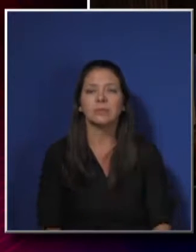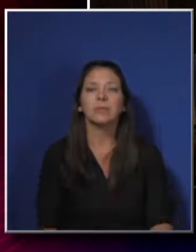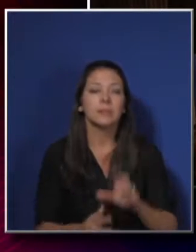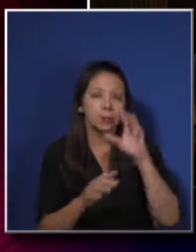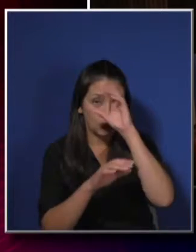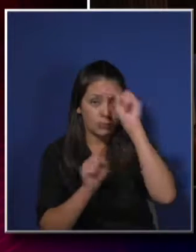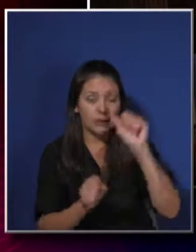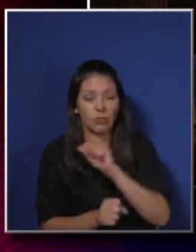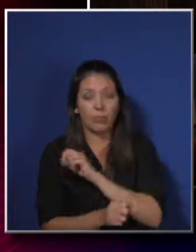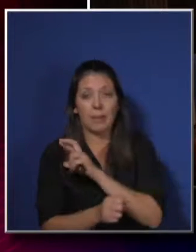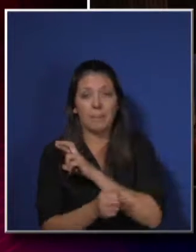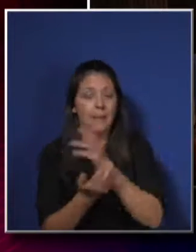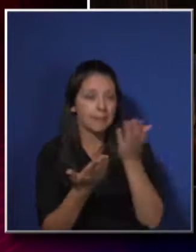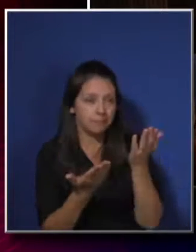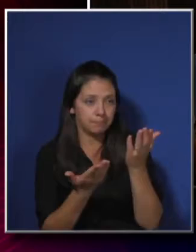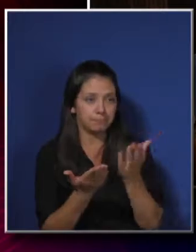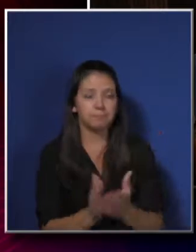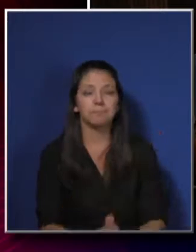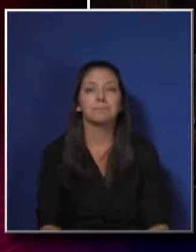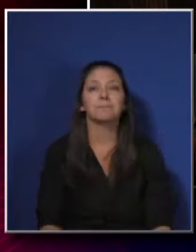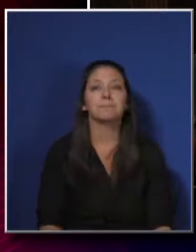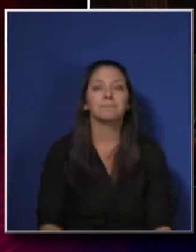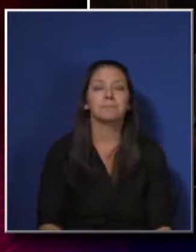Superintendent Reichman.